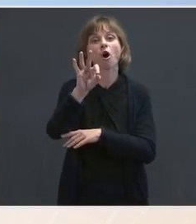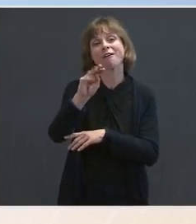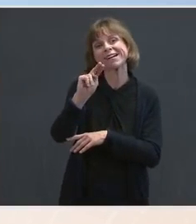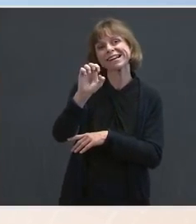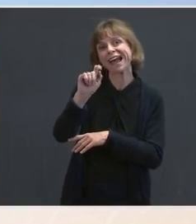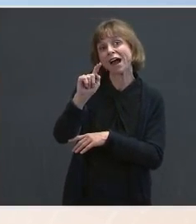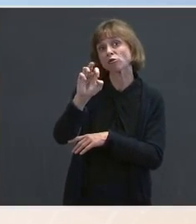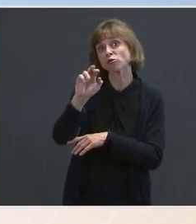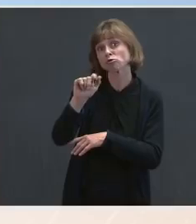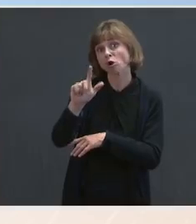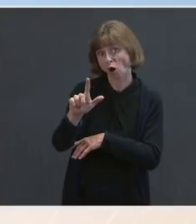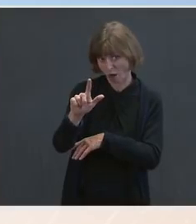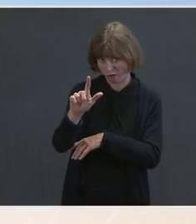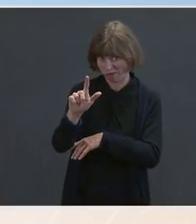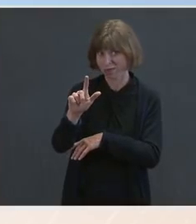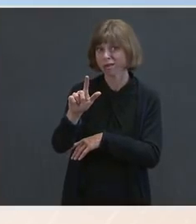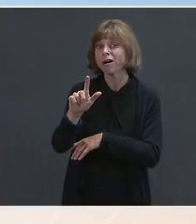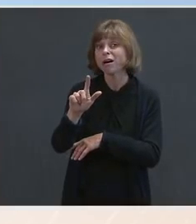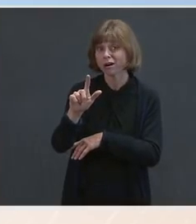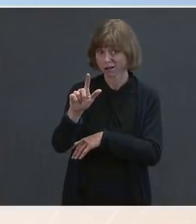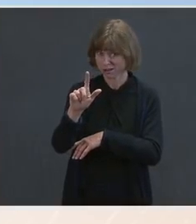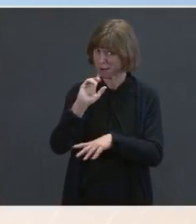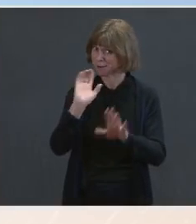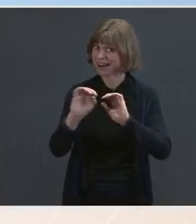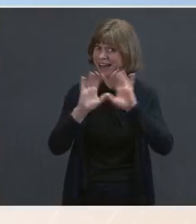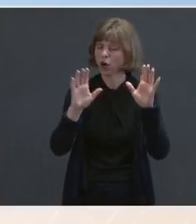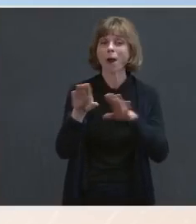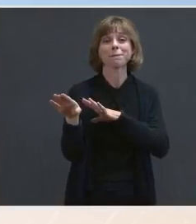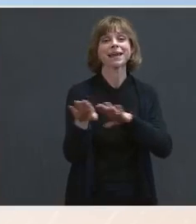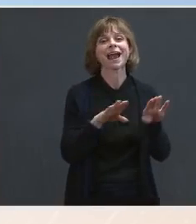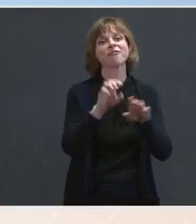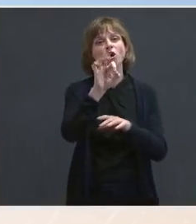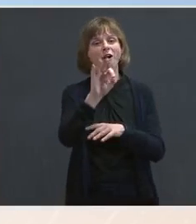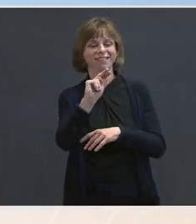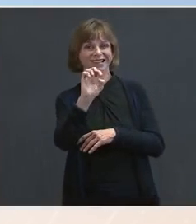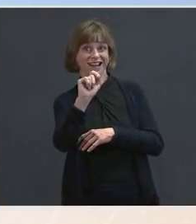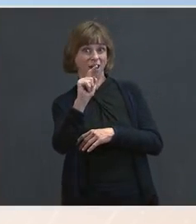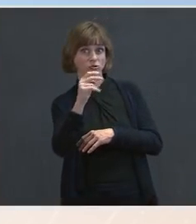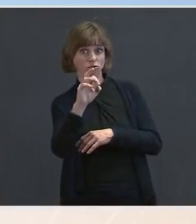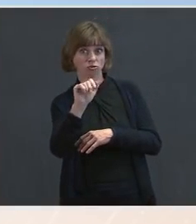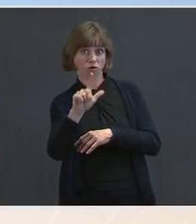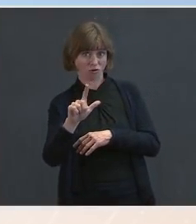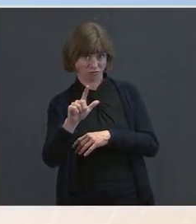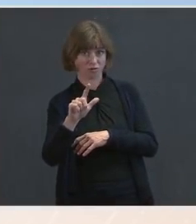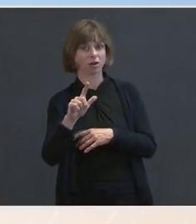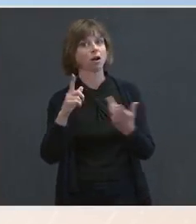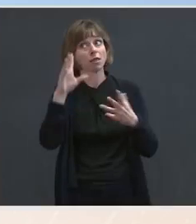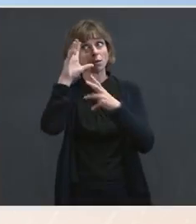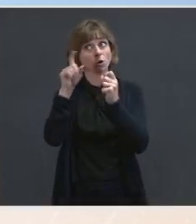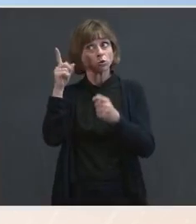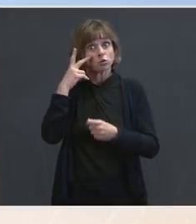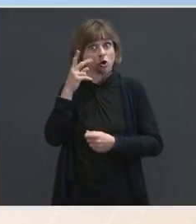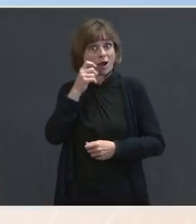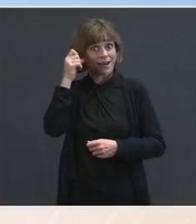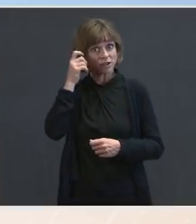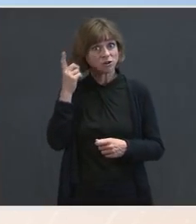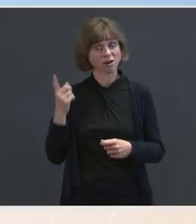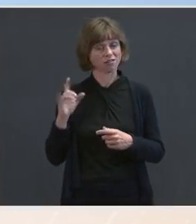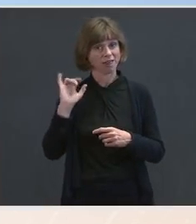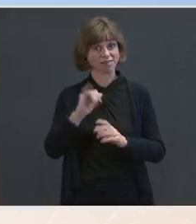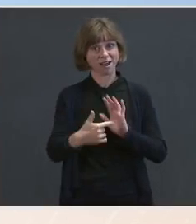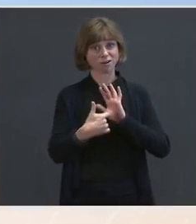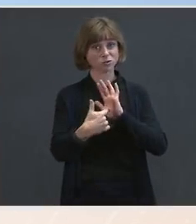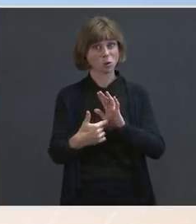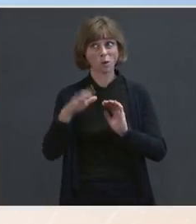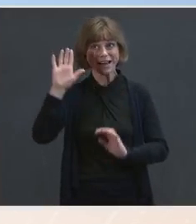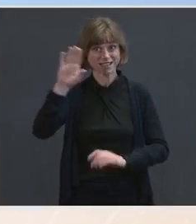clear, the behavior of. Look, I think the president, what everybody saw yesterday was a reflection of